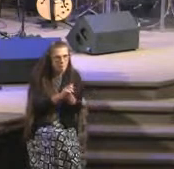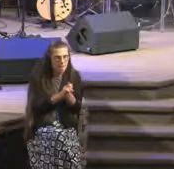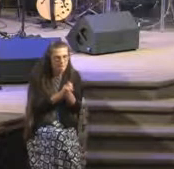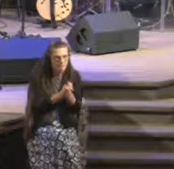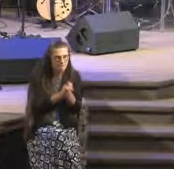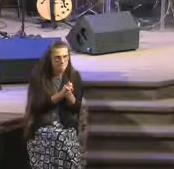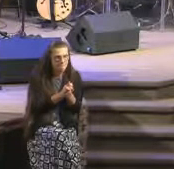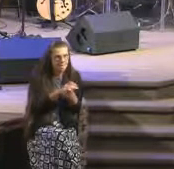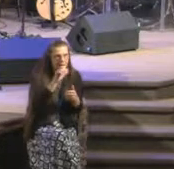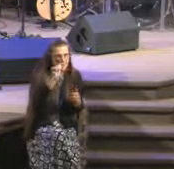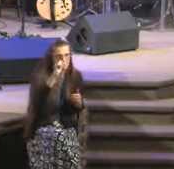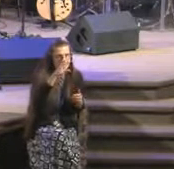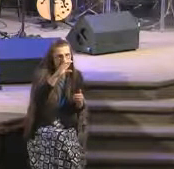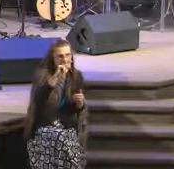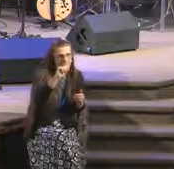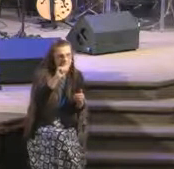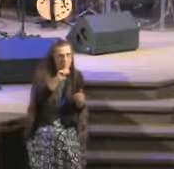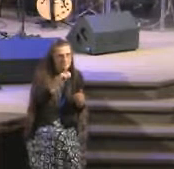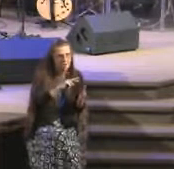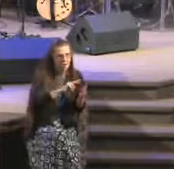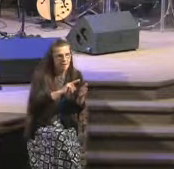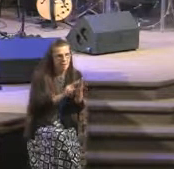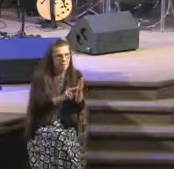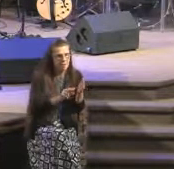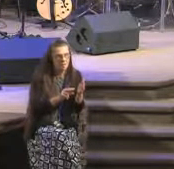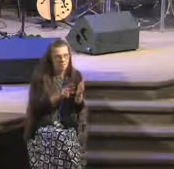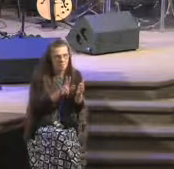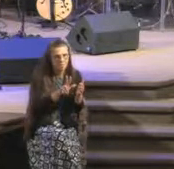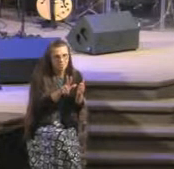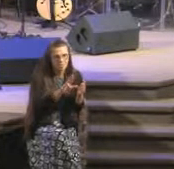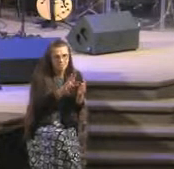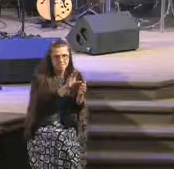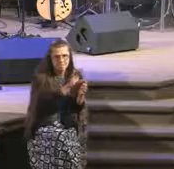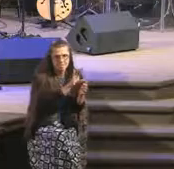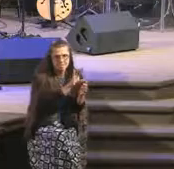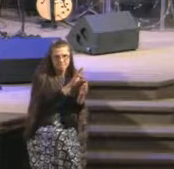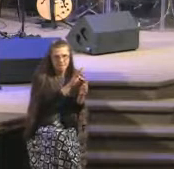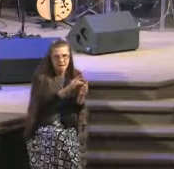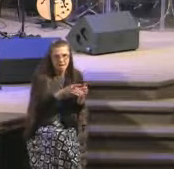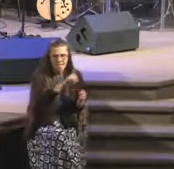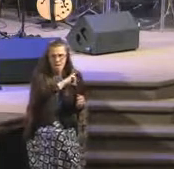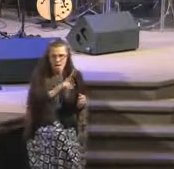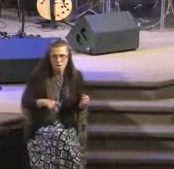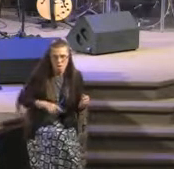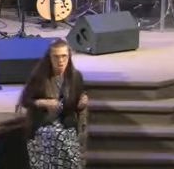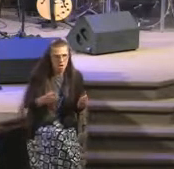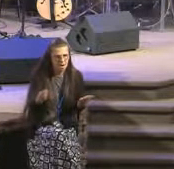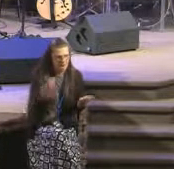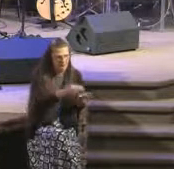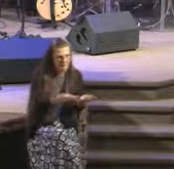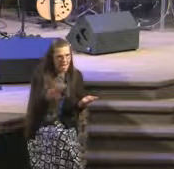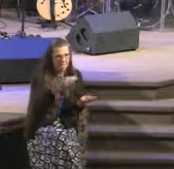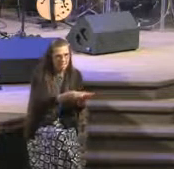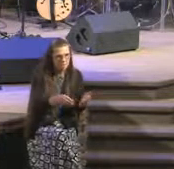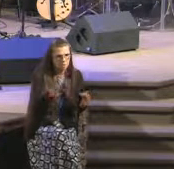In Acts chapter 2, verse 47, it says, and the Lord added to the church